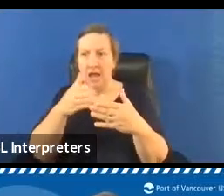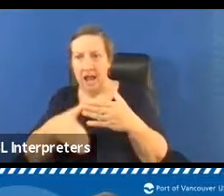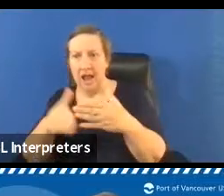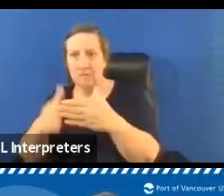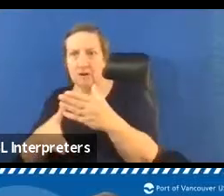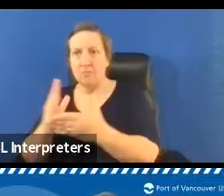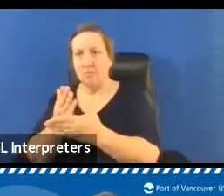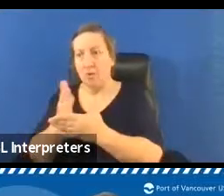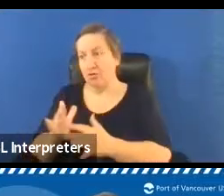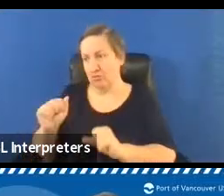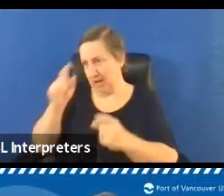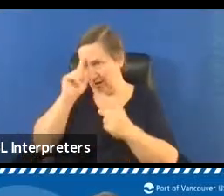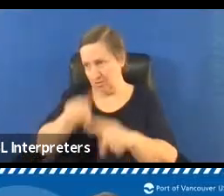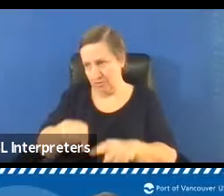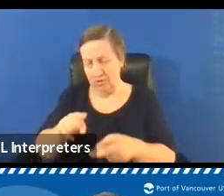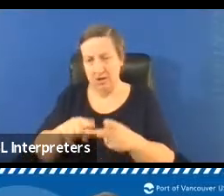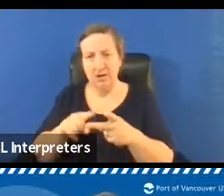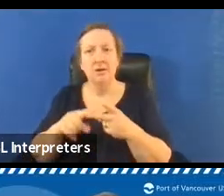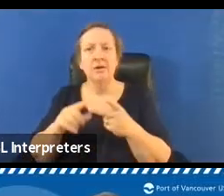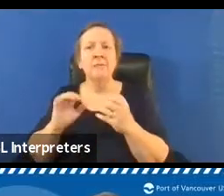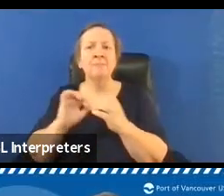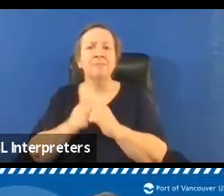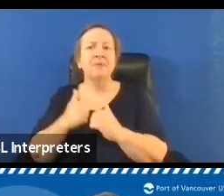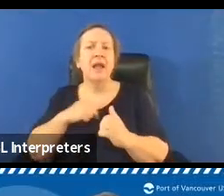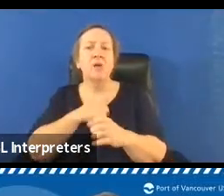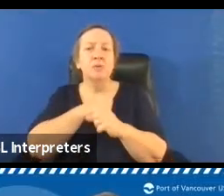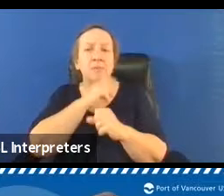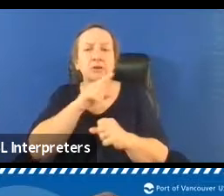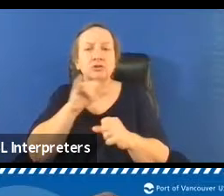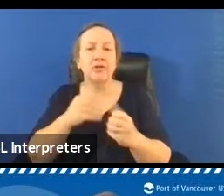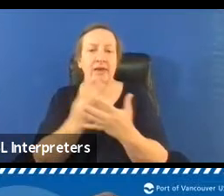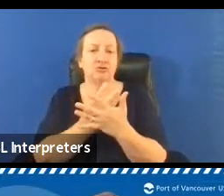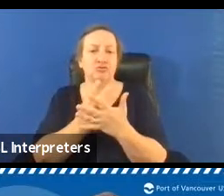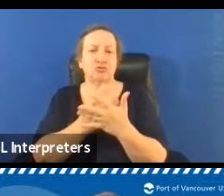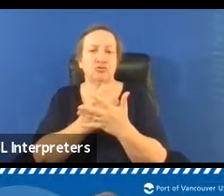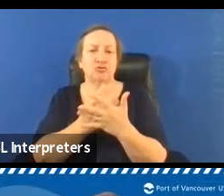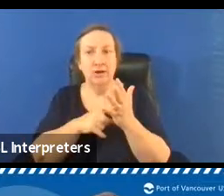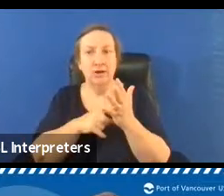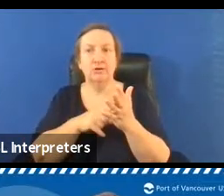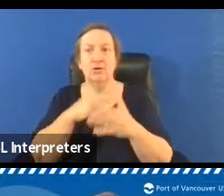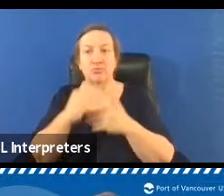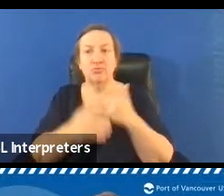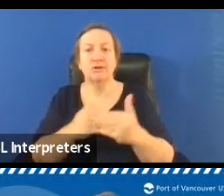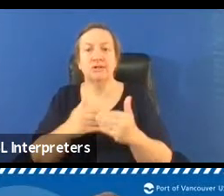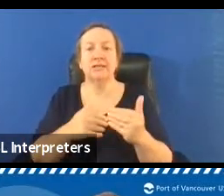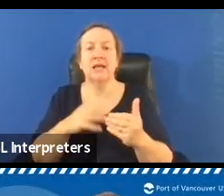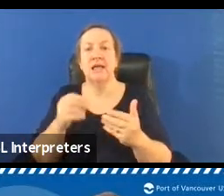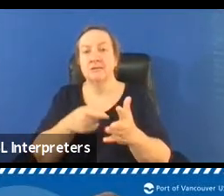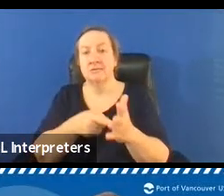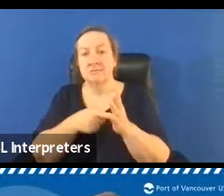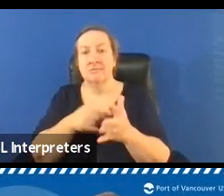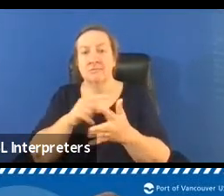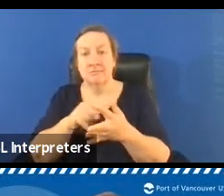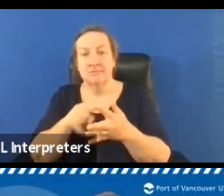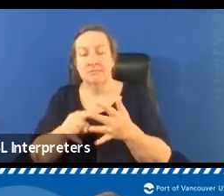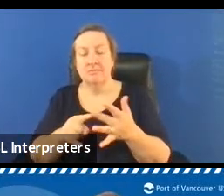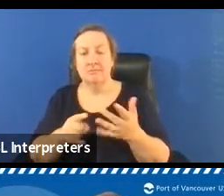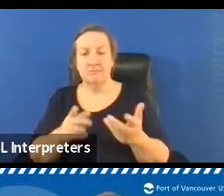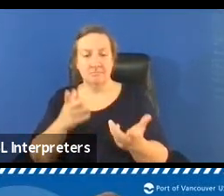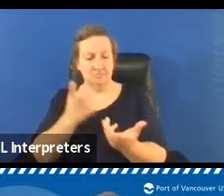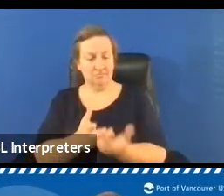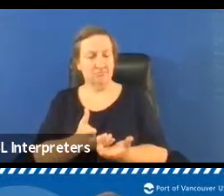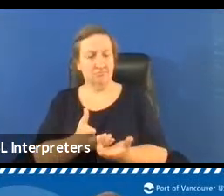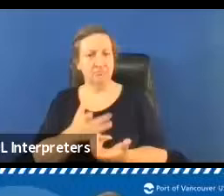agree on? How do we make sure that the screening criteria process and the criteria themselves resonate